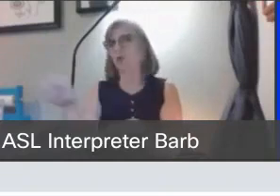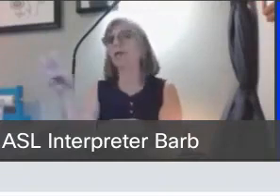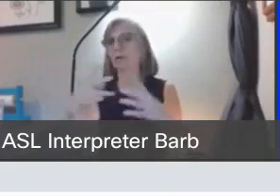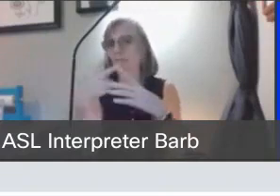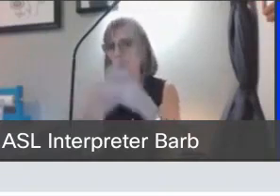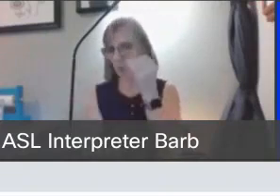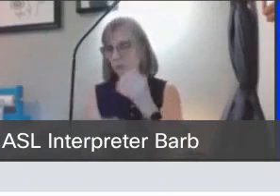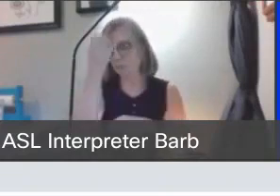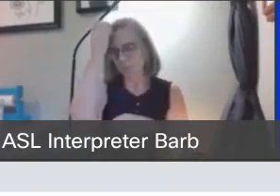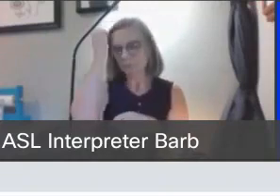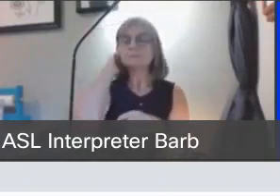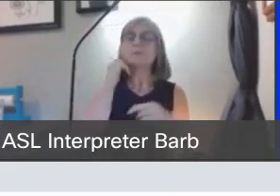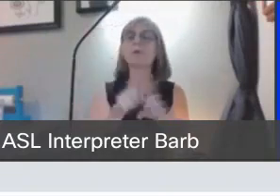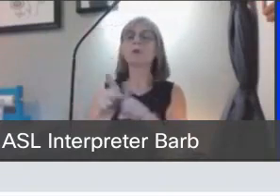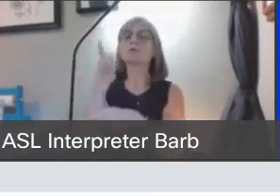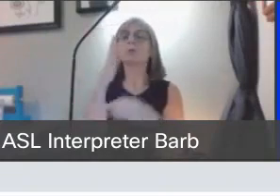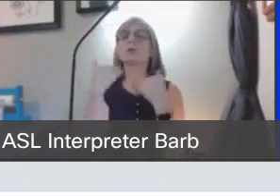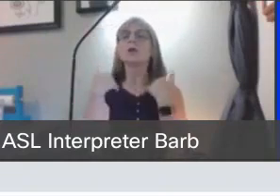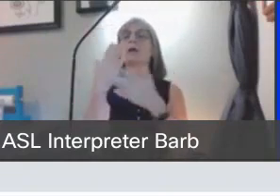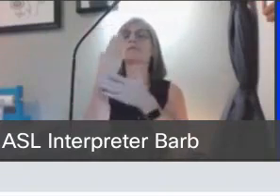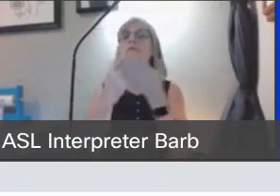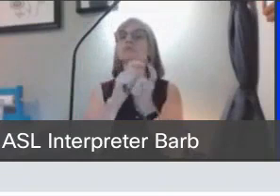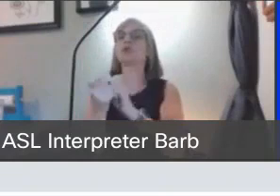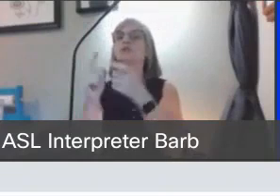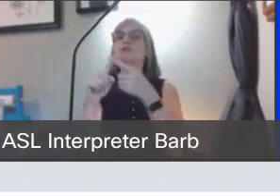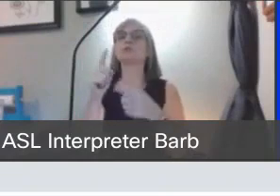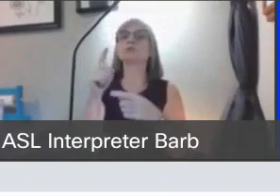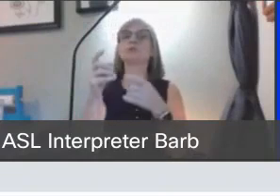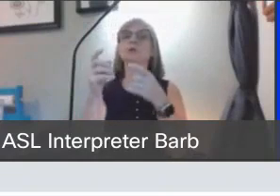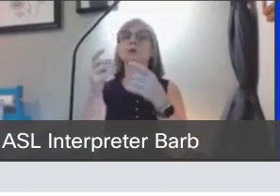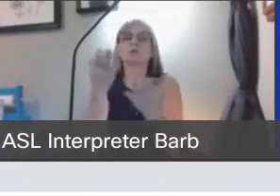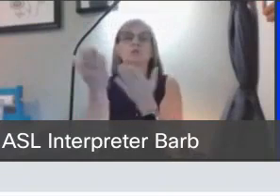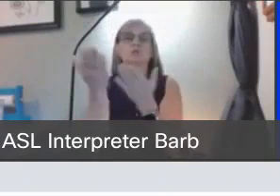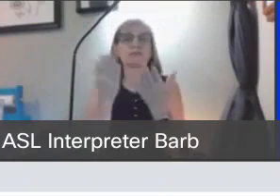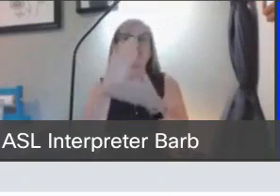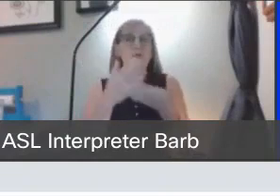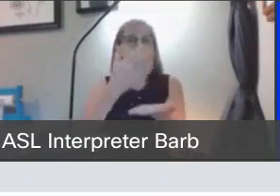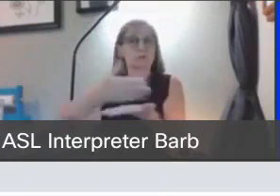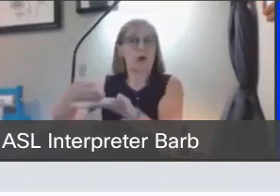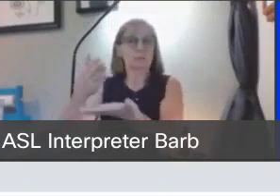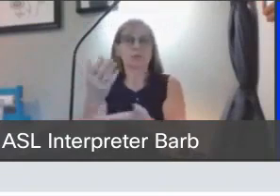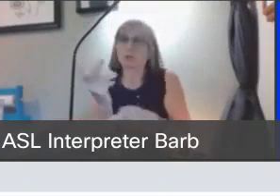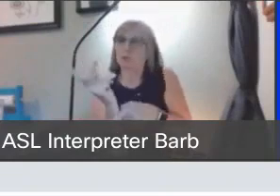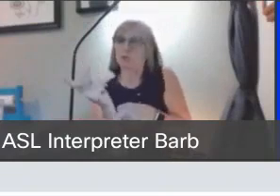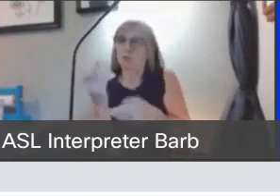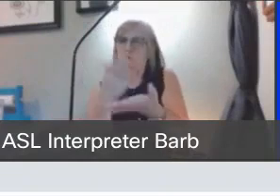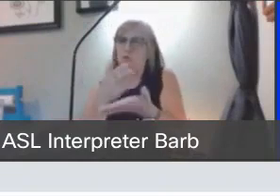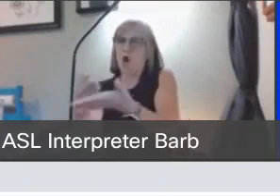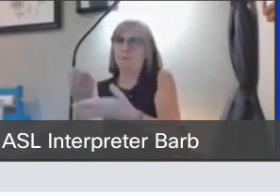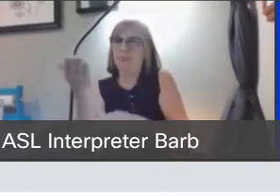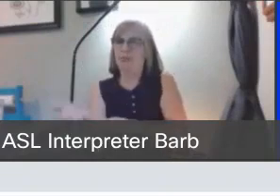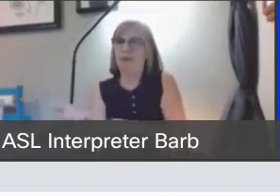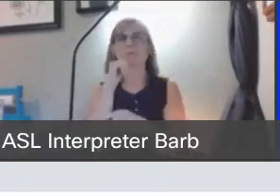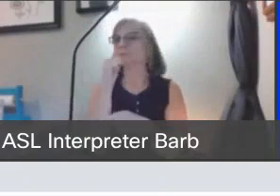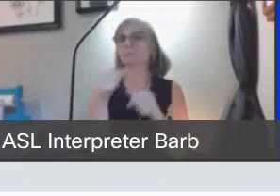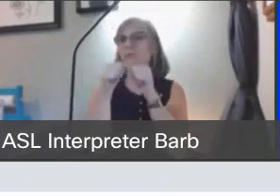And then there will be some changes to lines service at some stops. These 2 stops up here would no longer have Line 10 service, but will